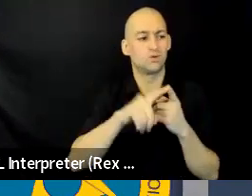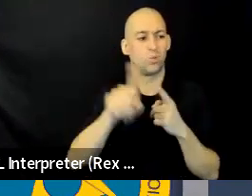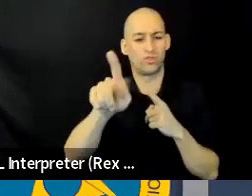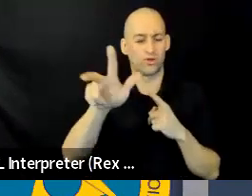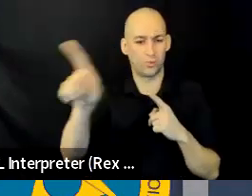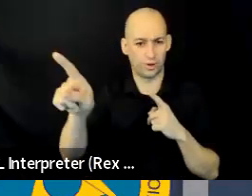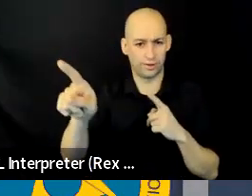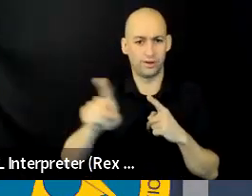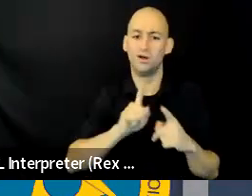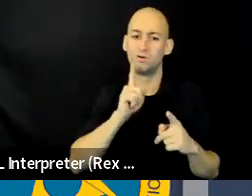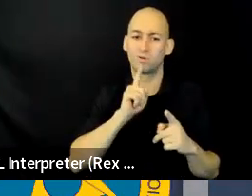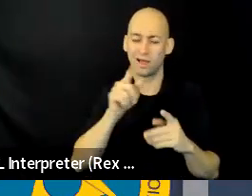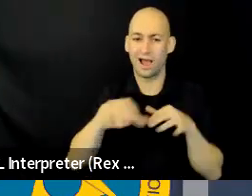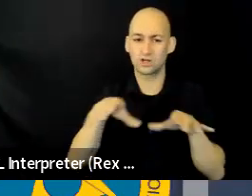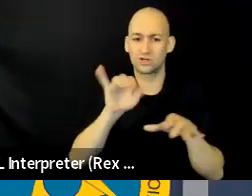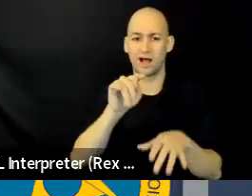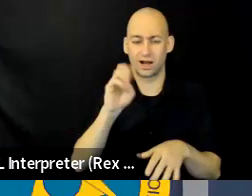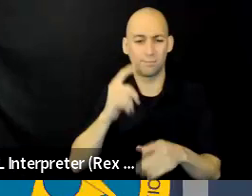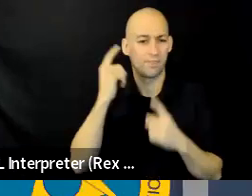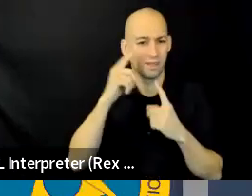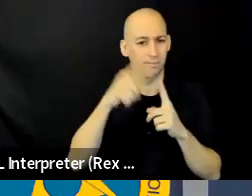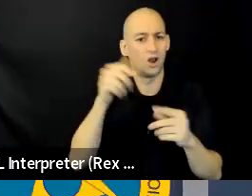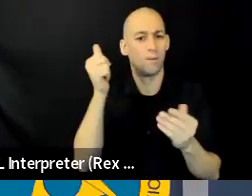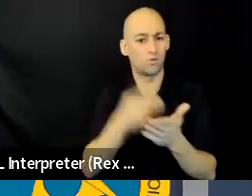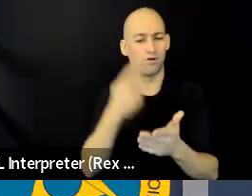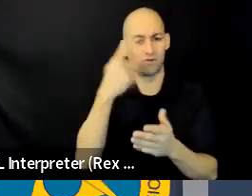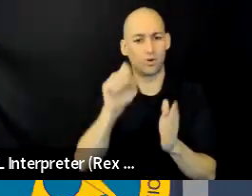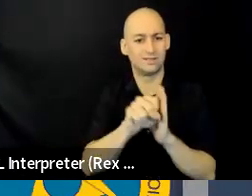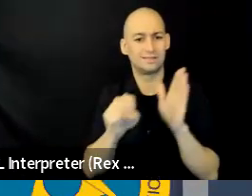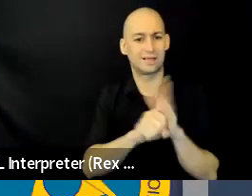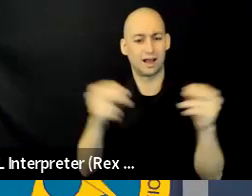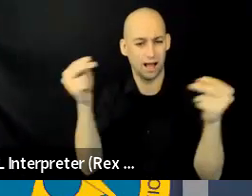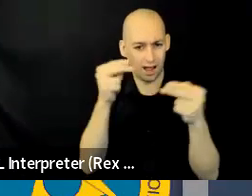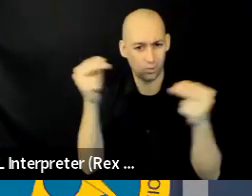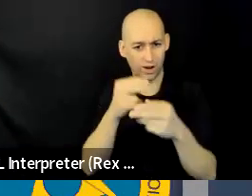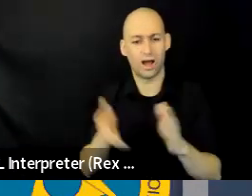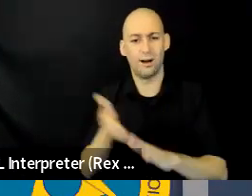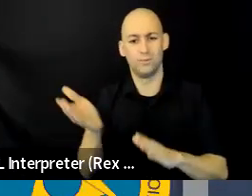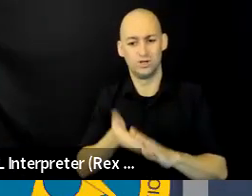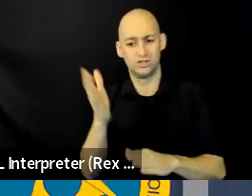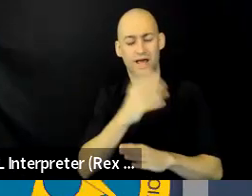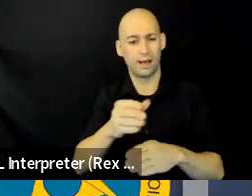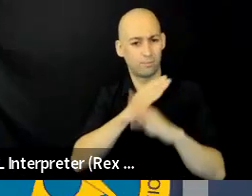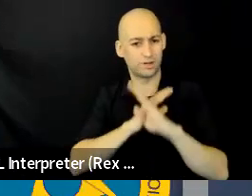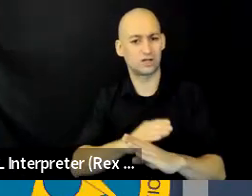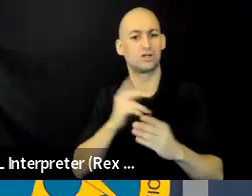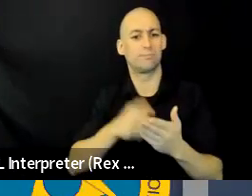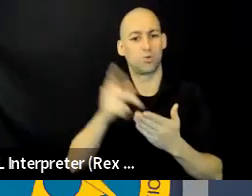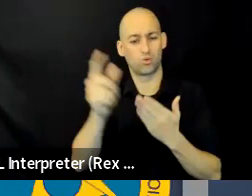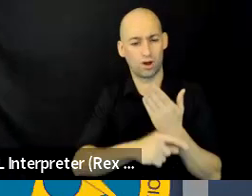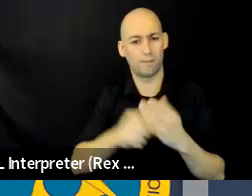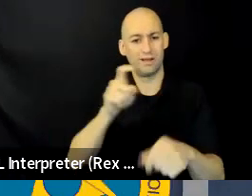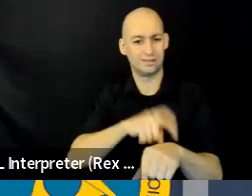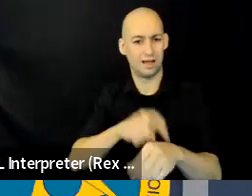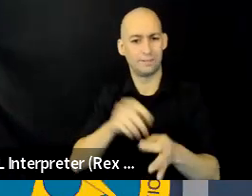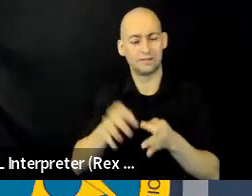131 are action items to consider approval for State Highway Operation and Protection Program time extension amendments, as